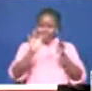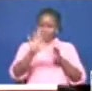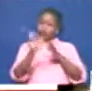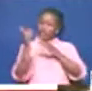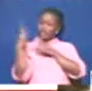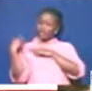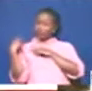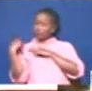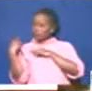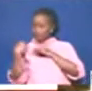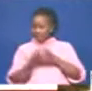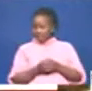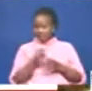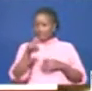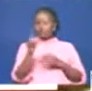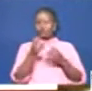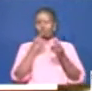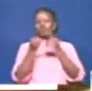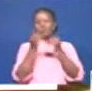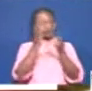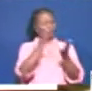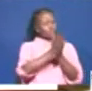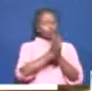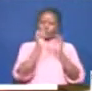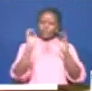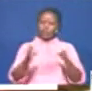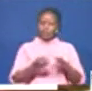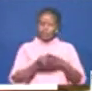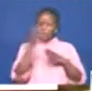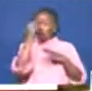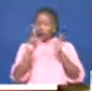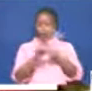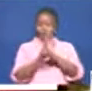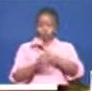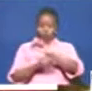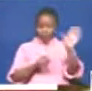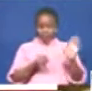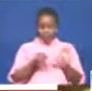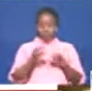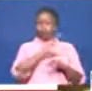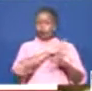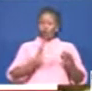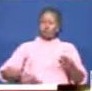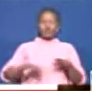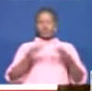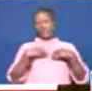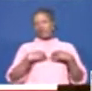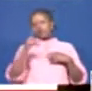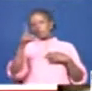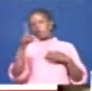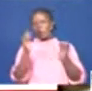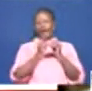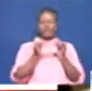the truth as such. Because the law requires for the commission to hold a minimum of one meeting